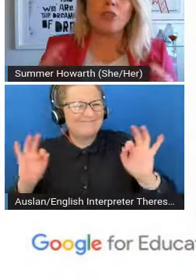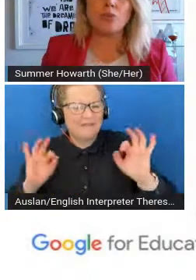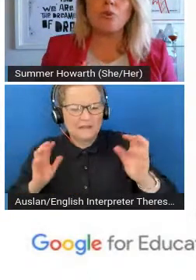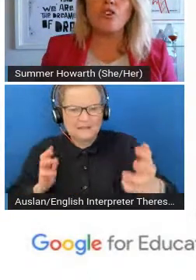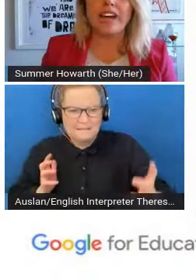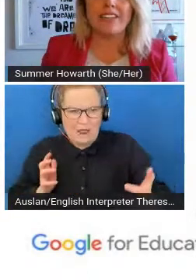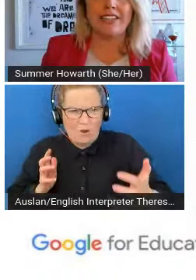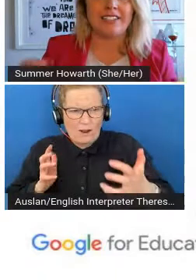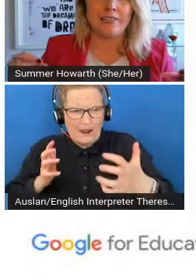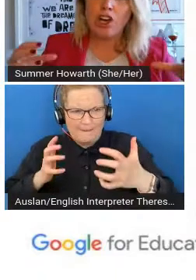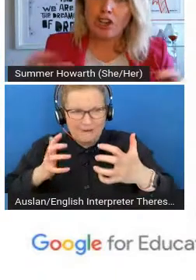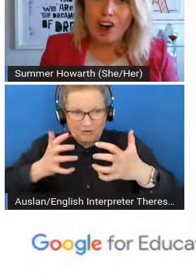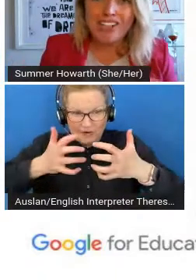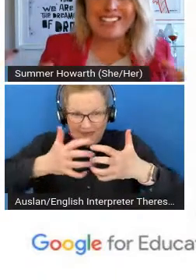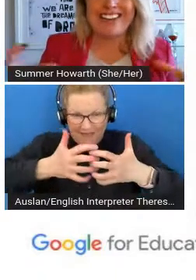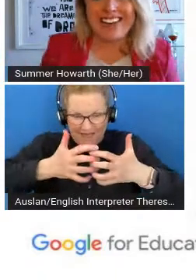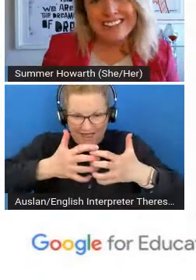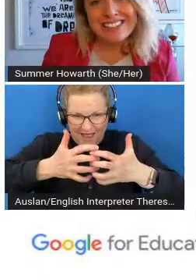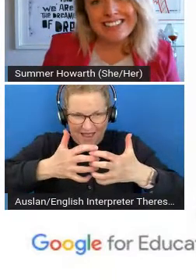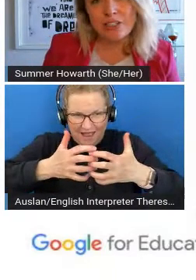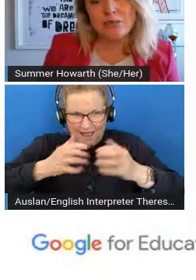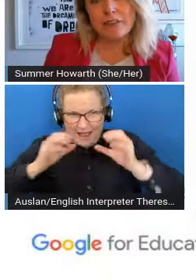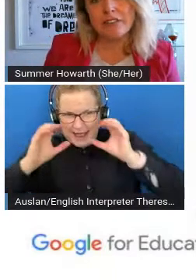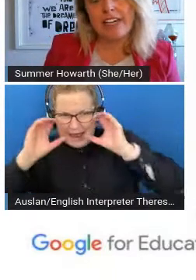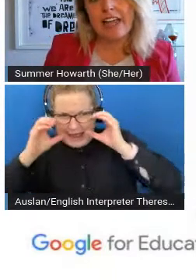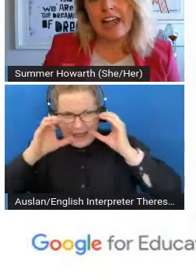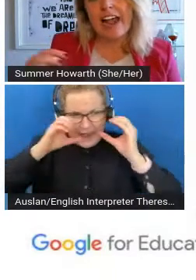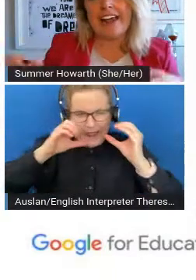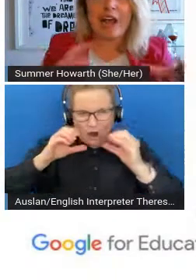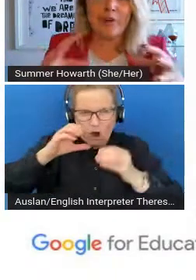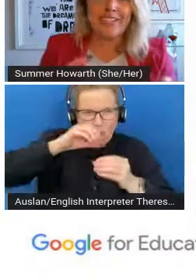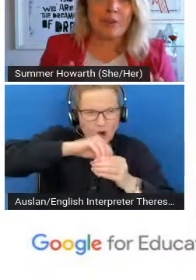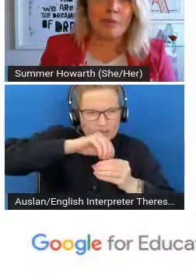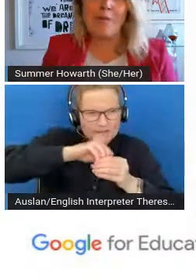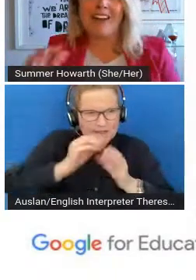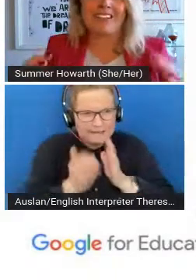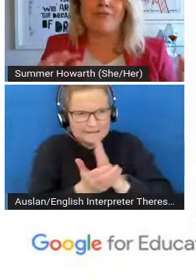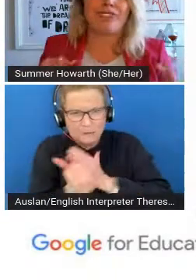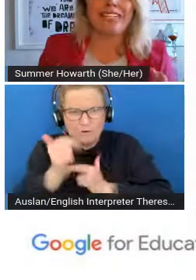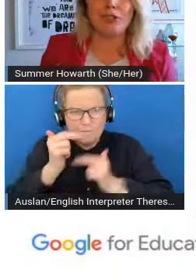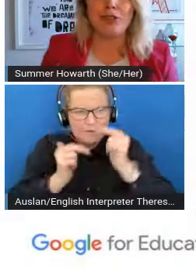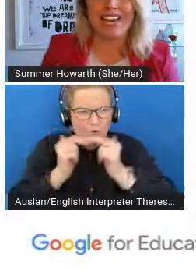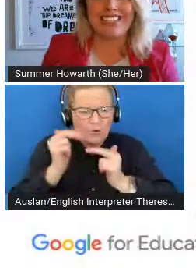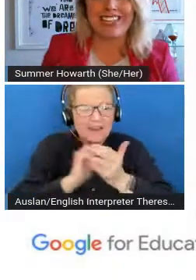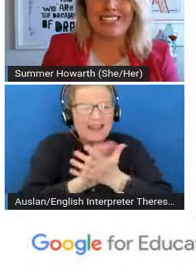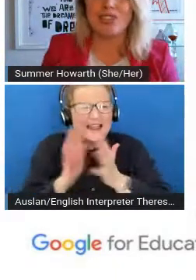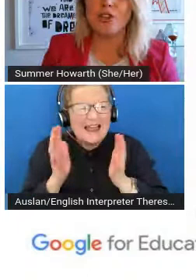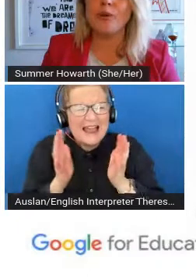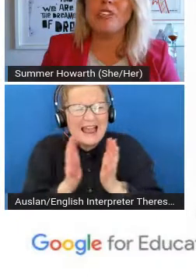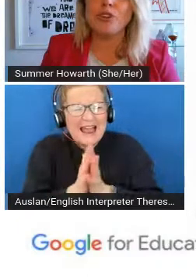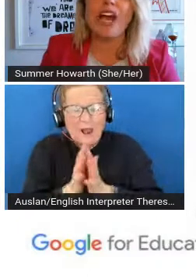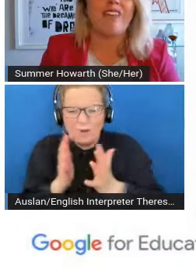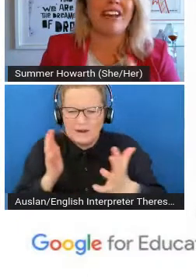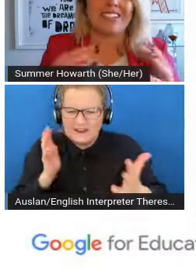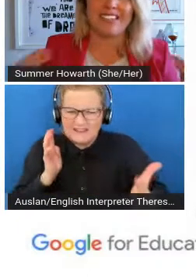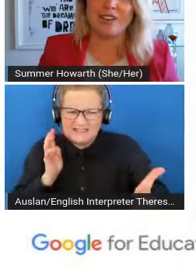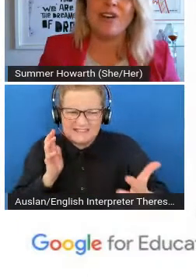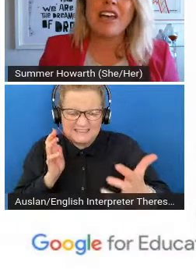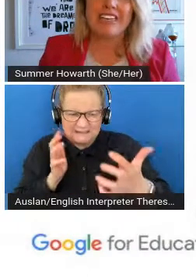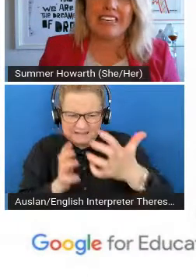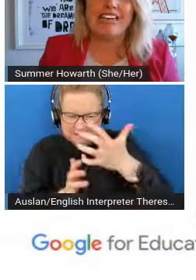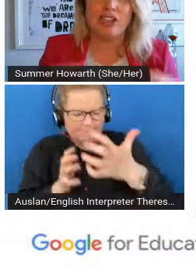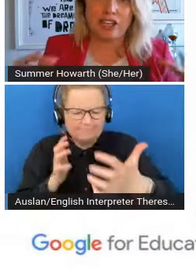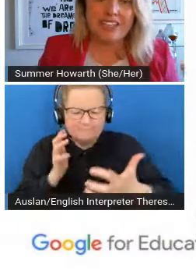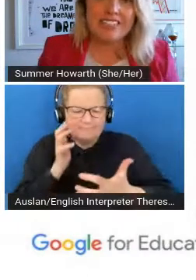together through that lens of content and skill building, and how it is that we masterfully glue that together so that we do have that sense